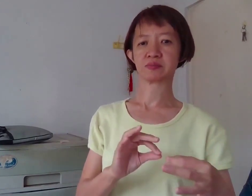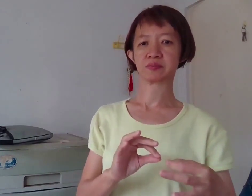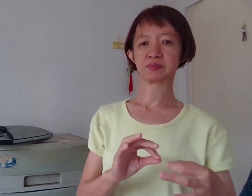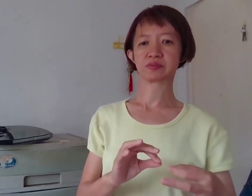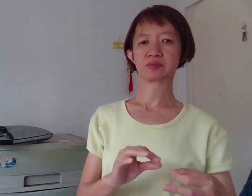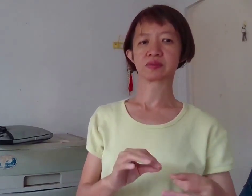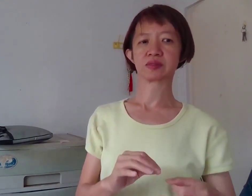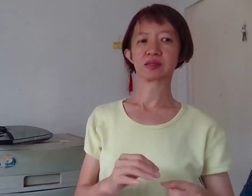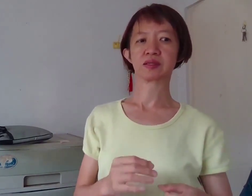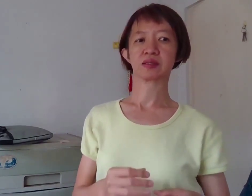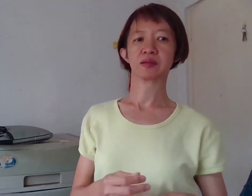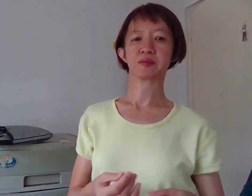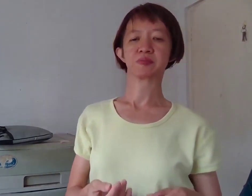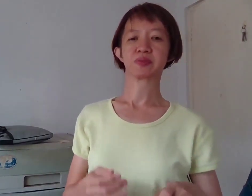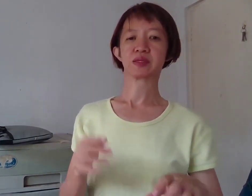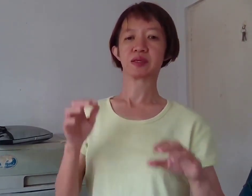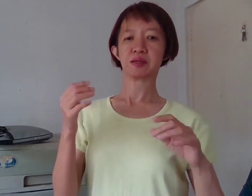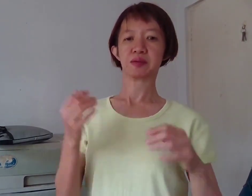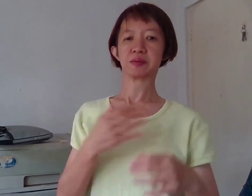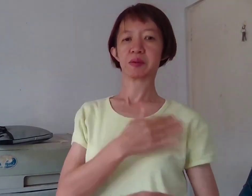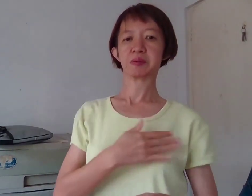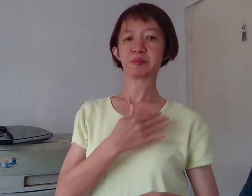comments,